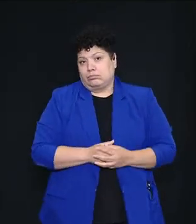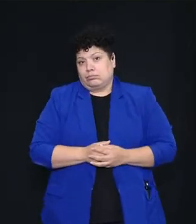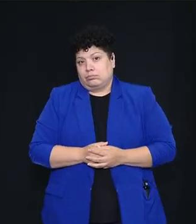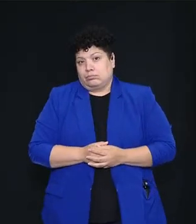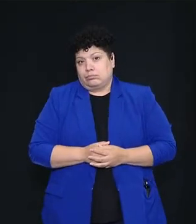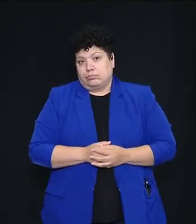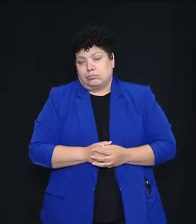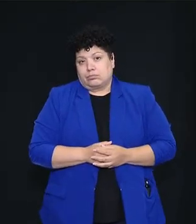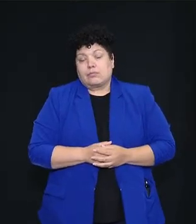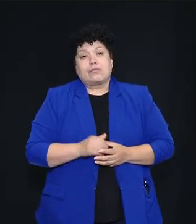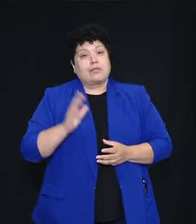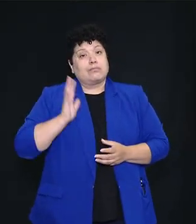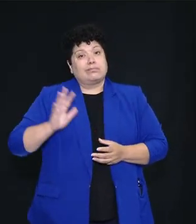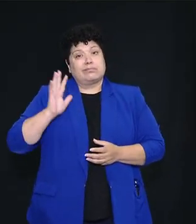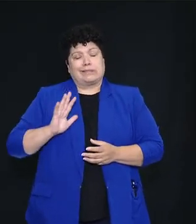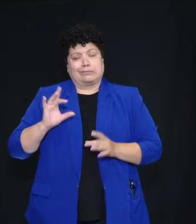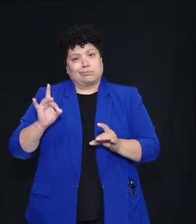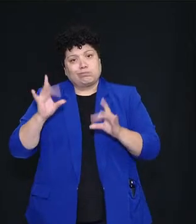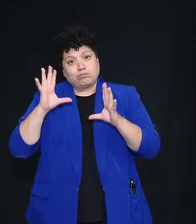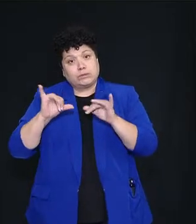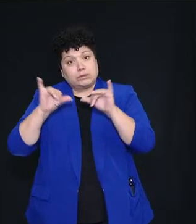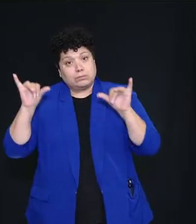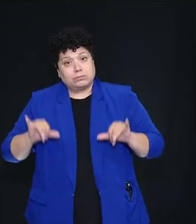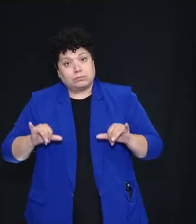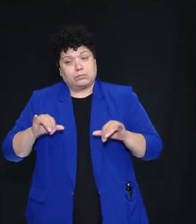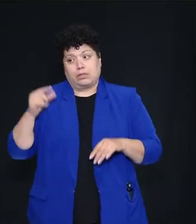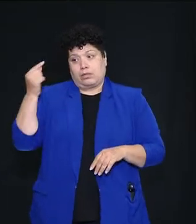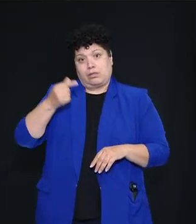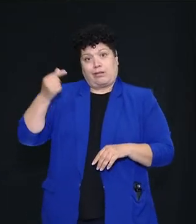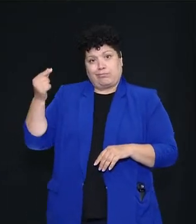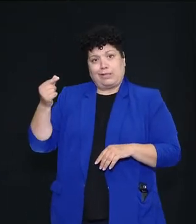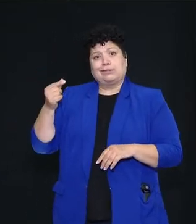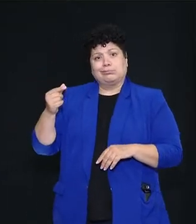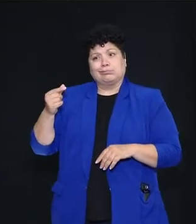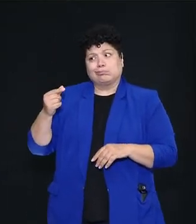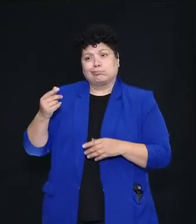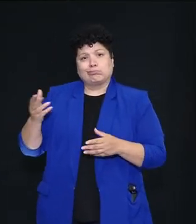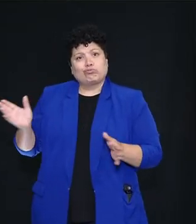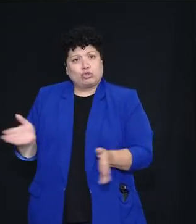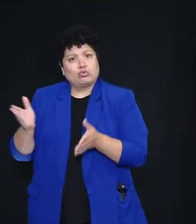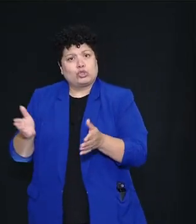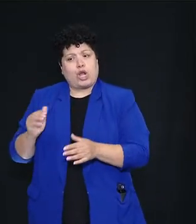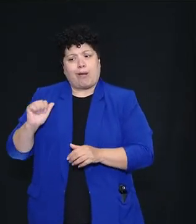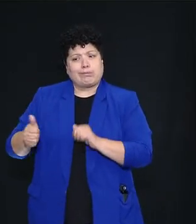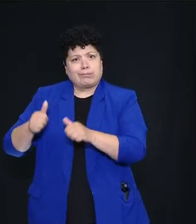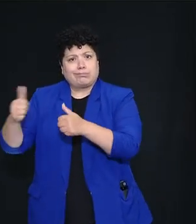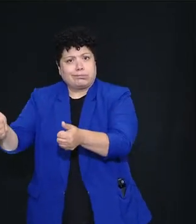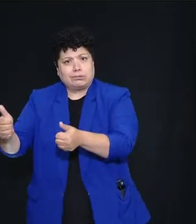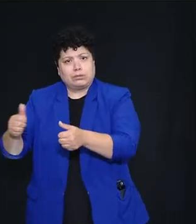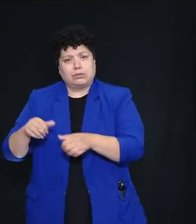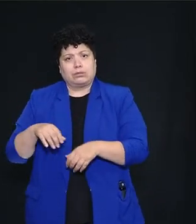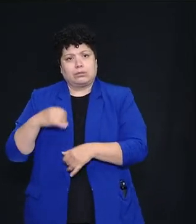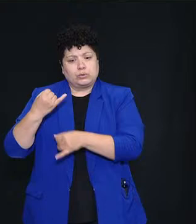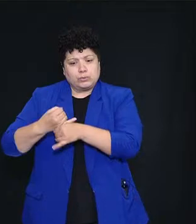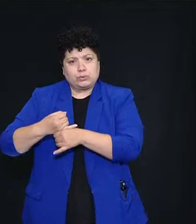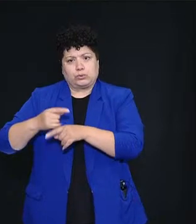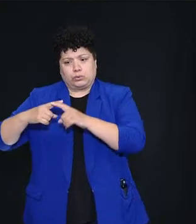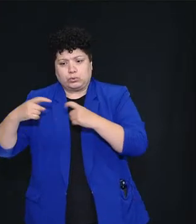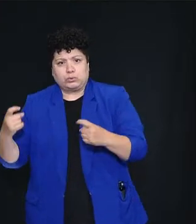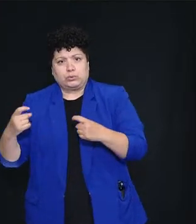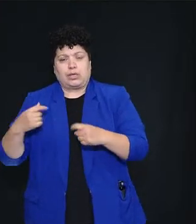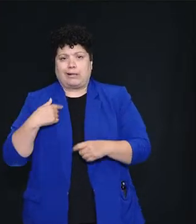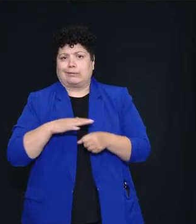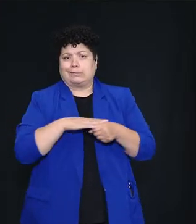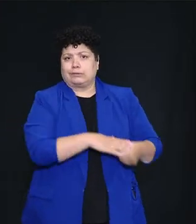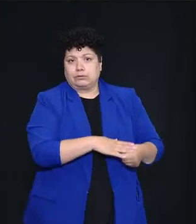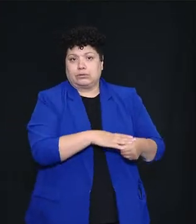In that deplorable system promoted by the government authorities of the time, which separated so many